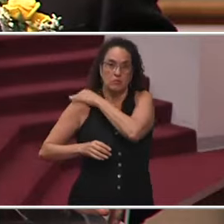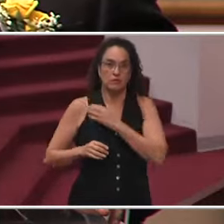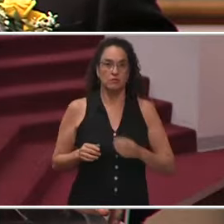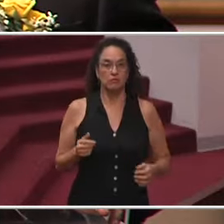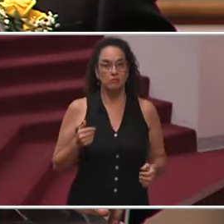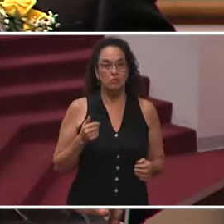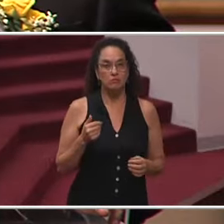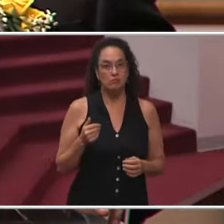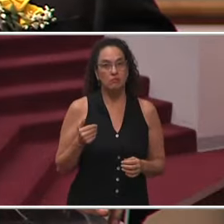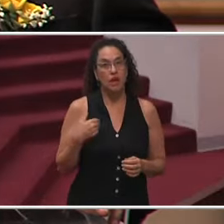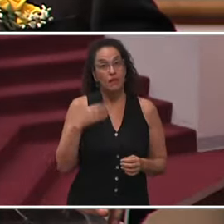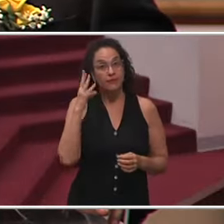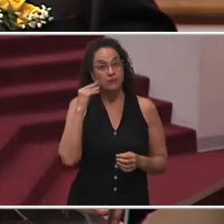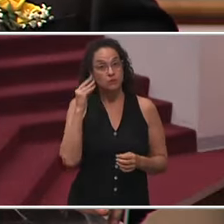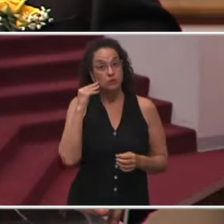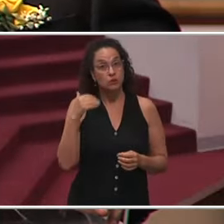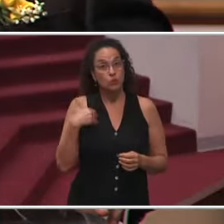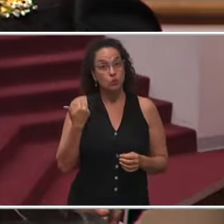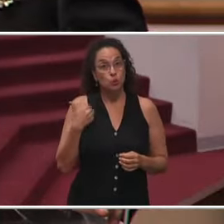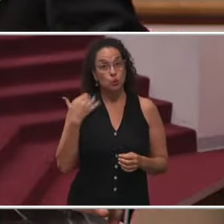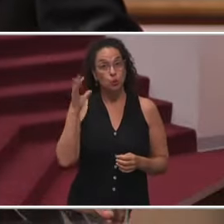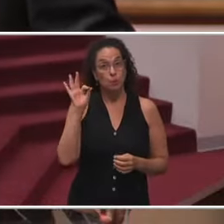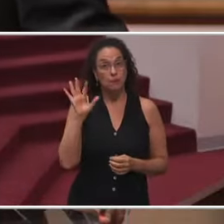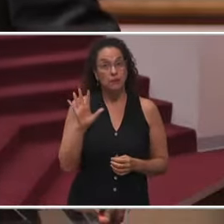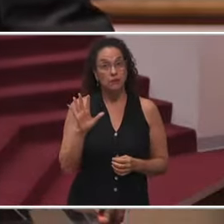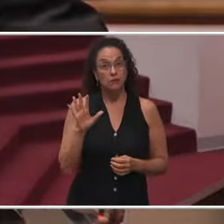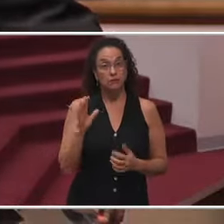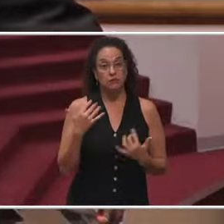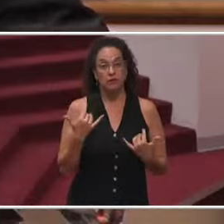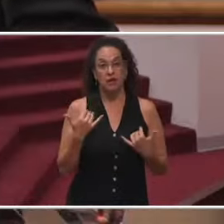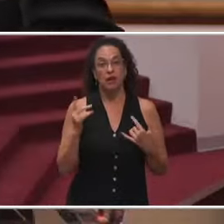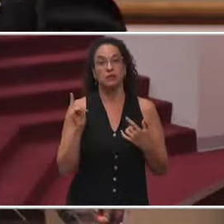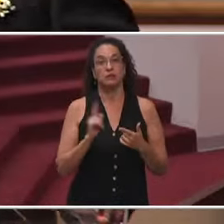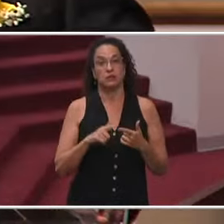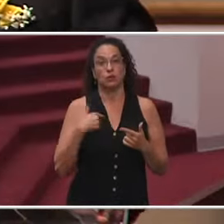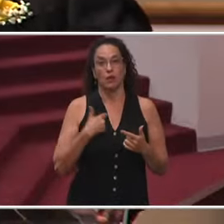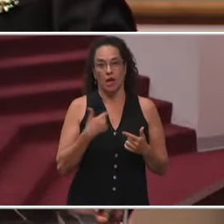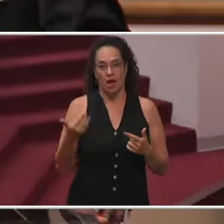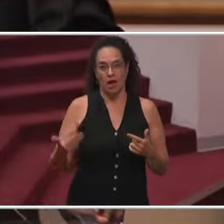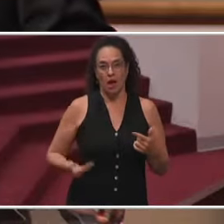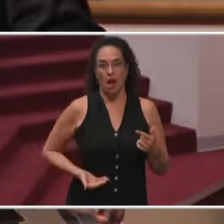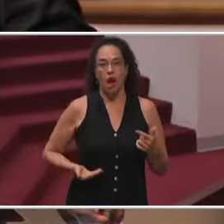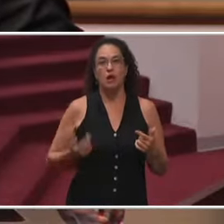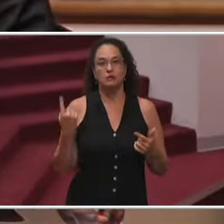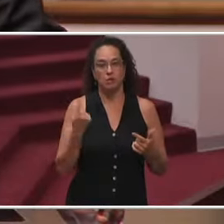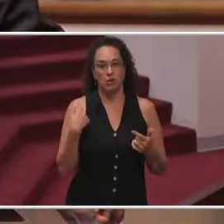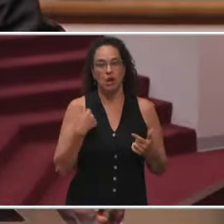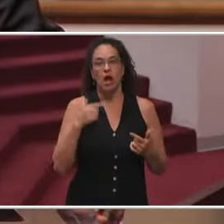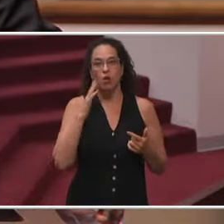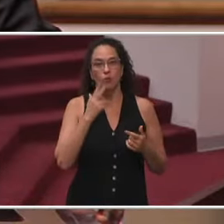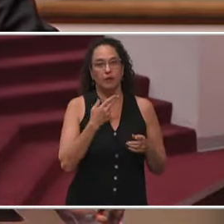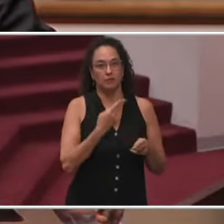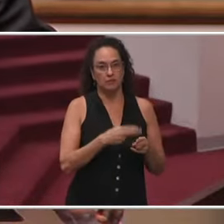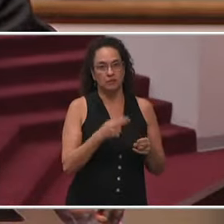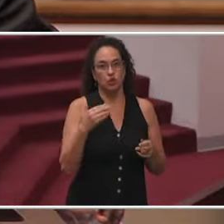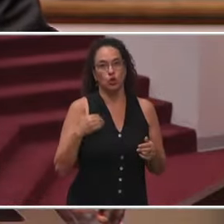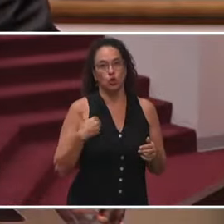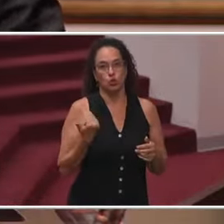that. So until we hire someone, I'm going to serve as the interim youth